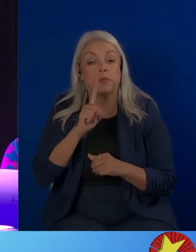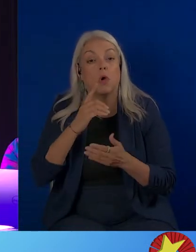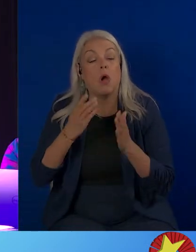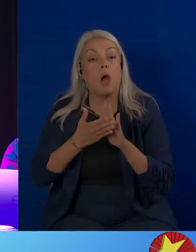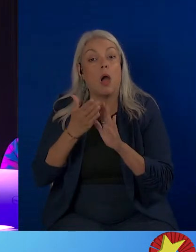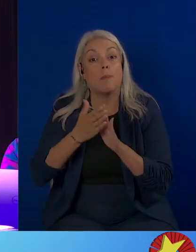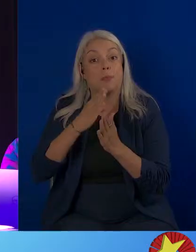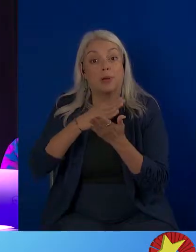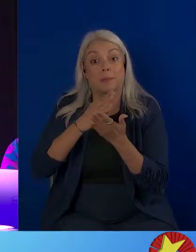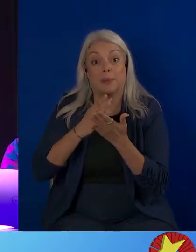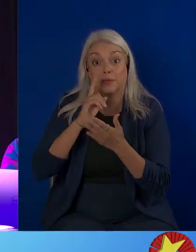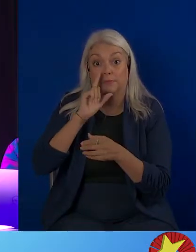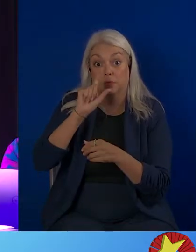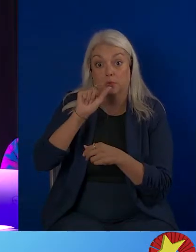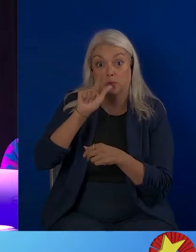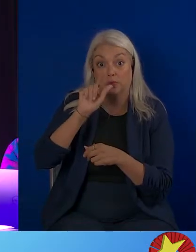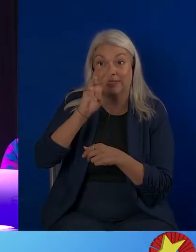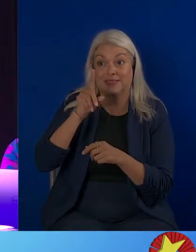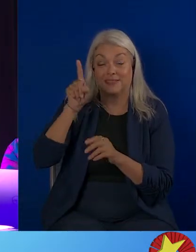allocated an additional